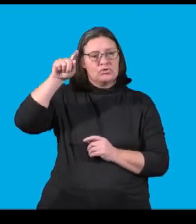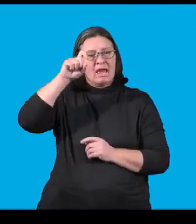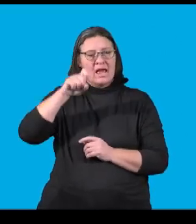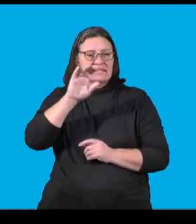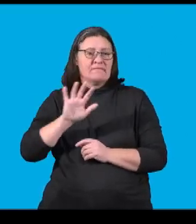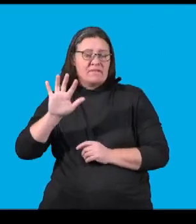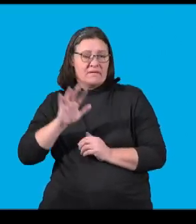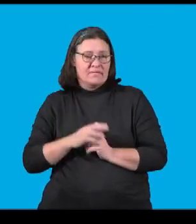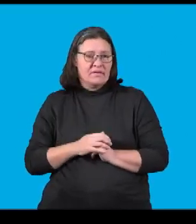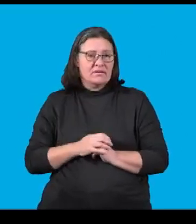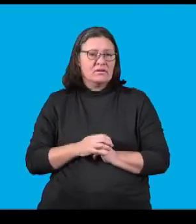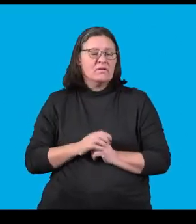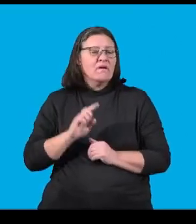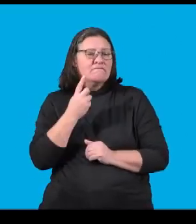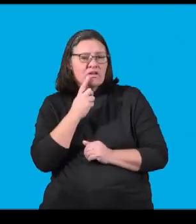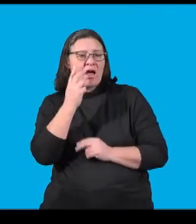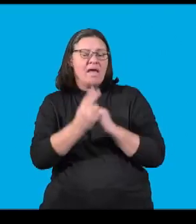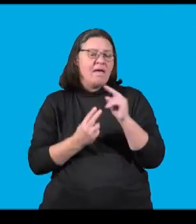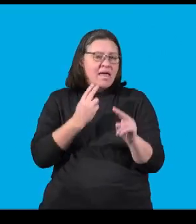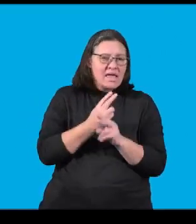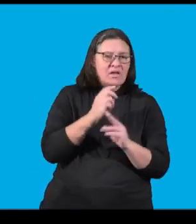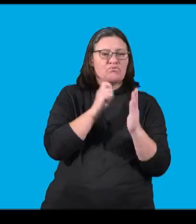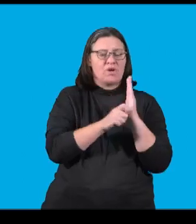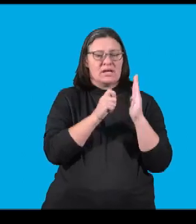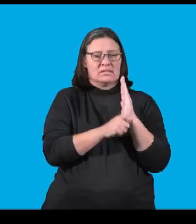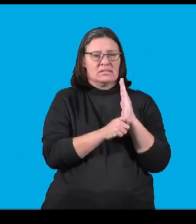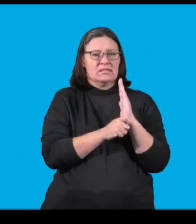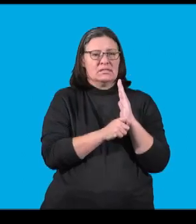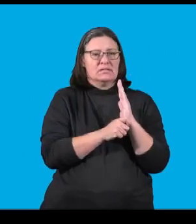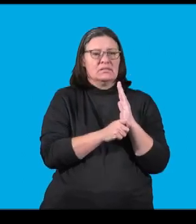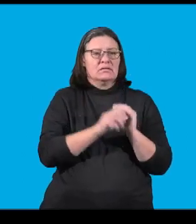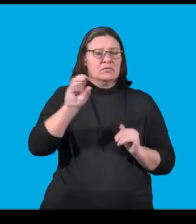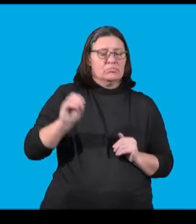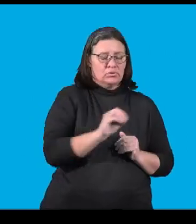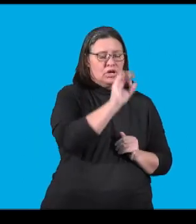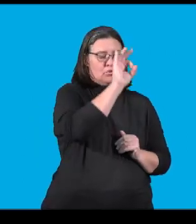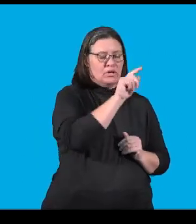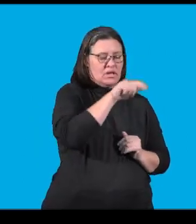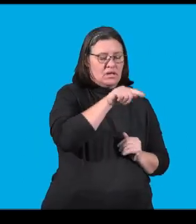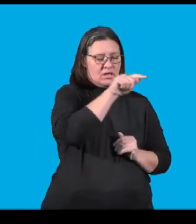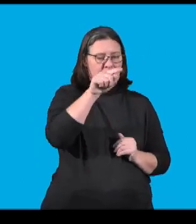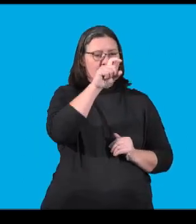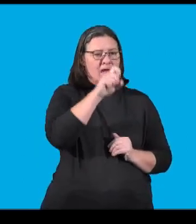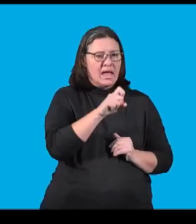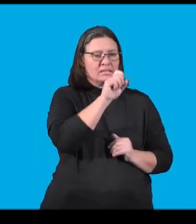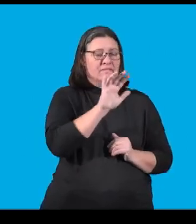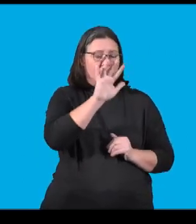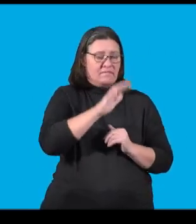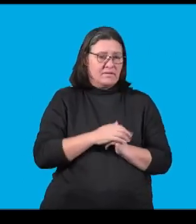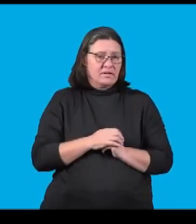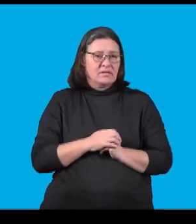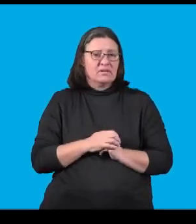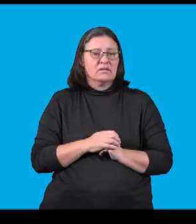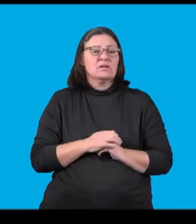tell you? The first important thing we've got to do is to rewrite the cube root of x to the power of 5. How do I do